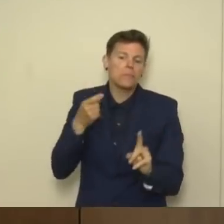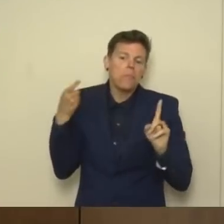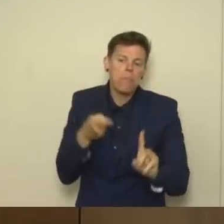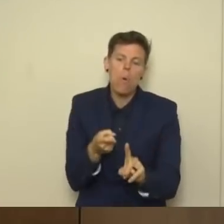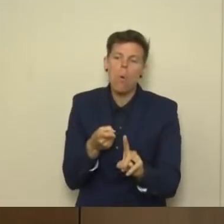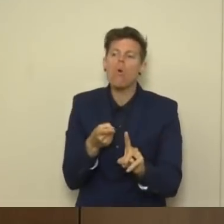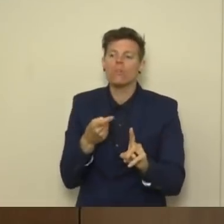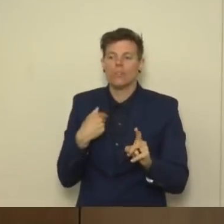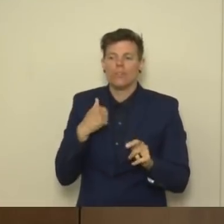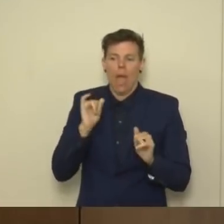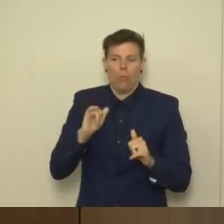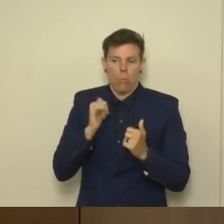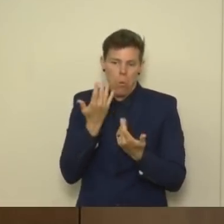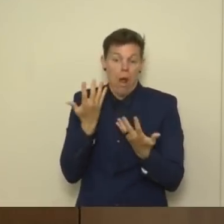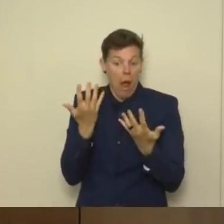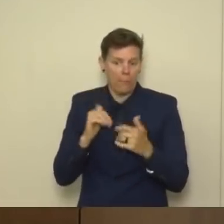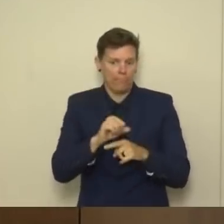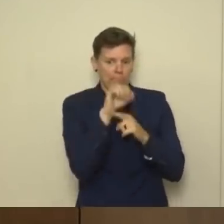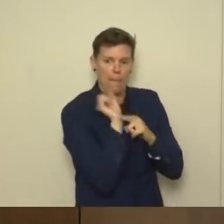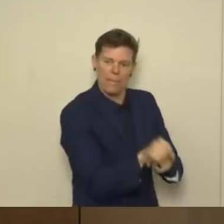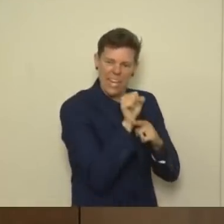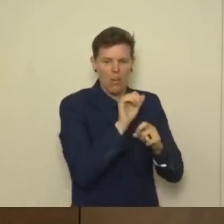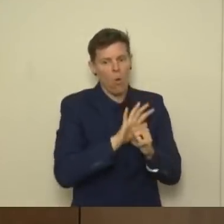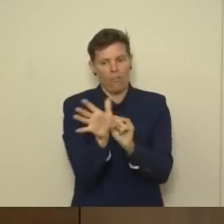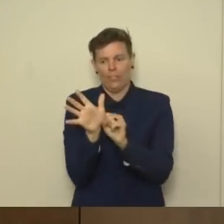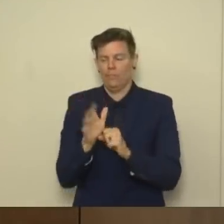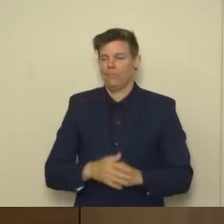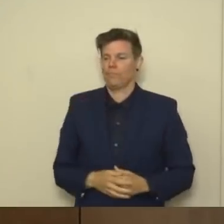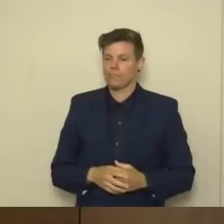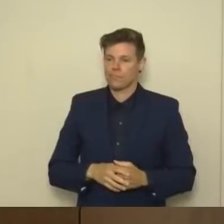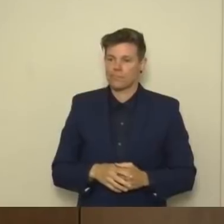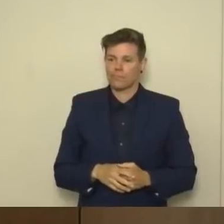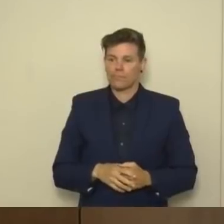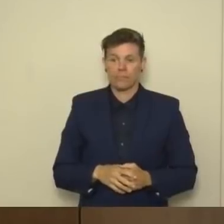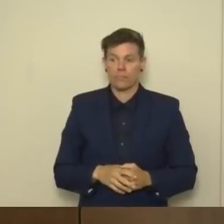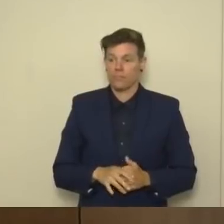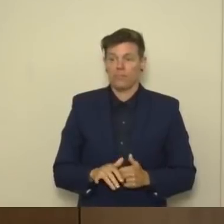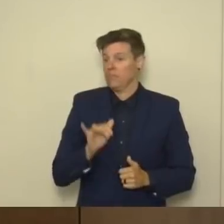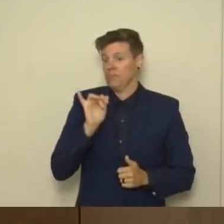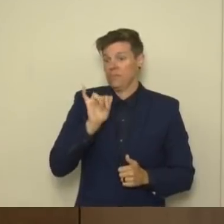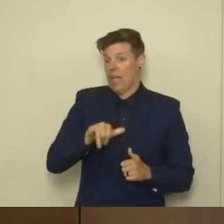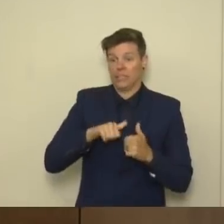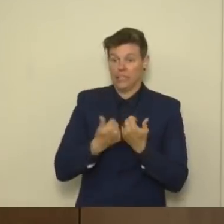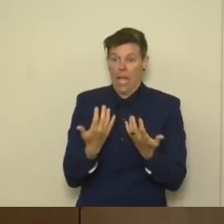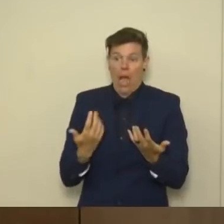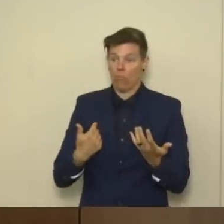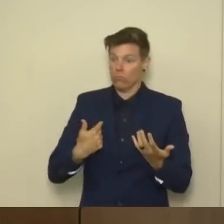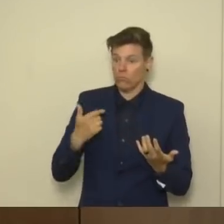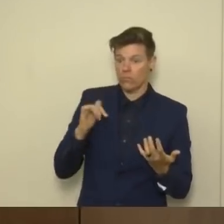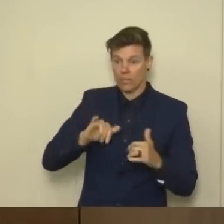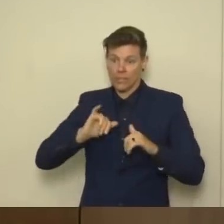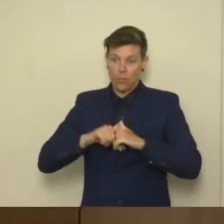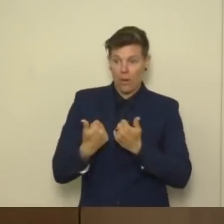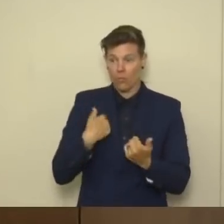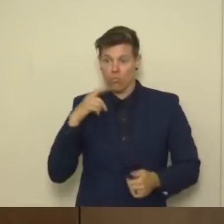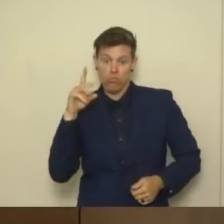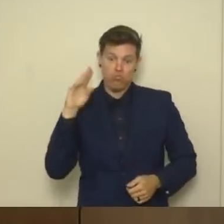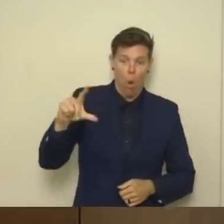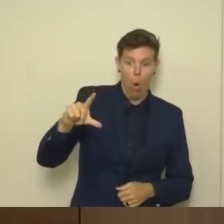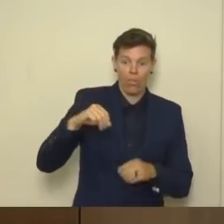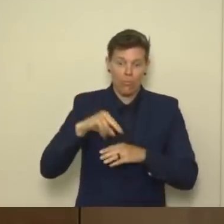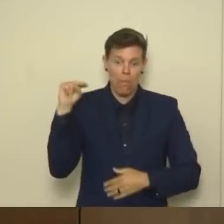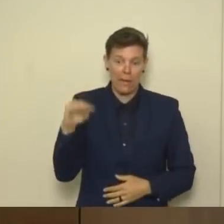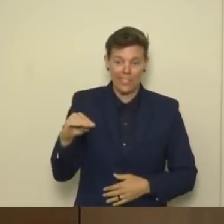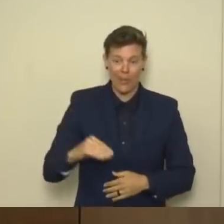it, and beat it we will, because that's just how we roll in New Mexico. We're competitive